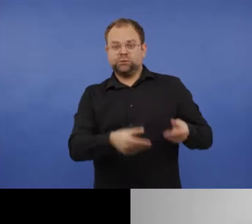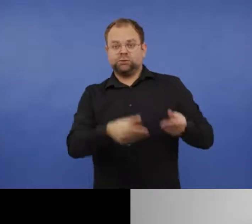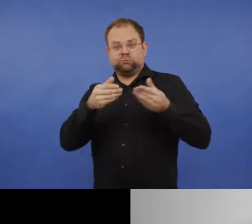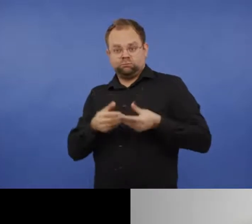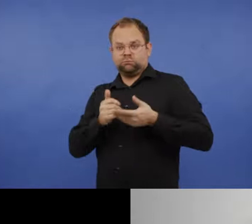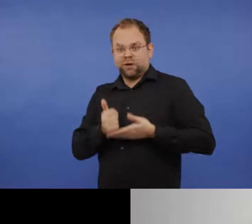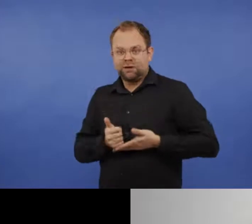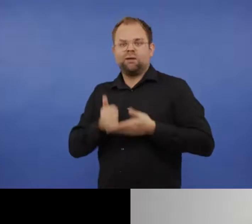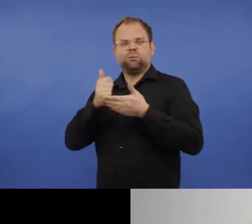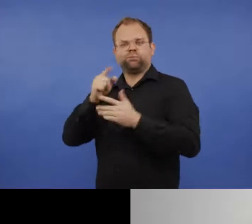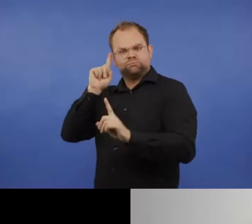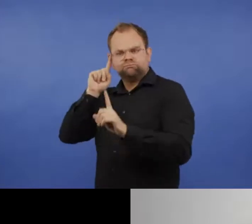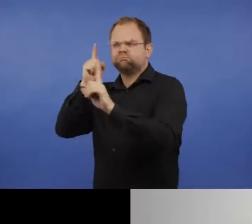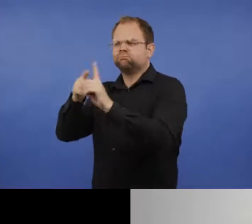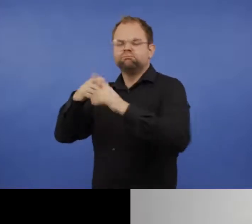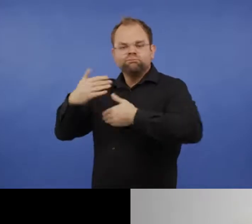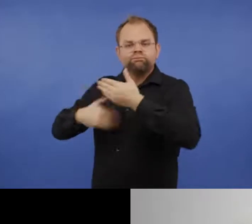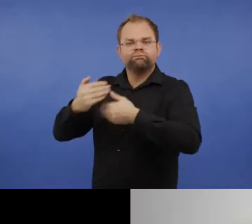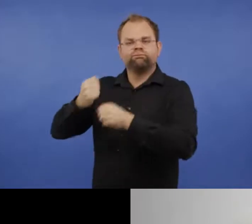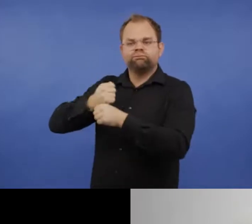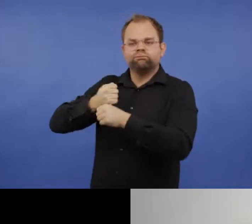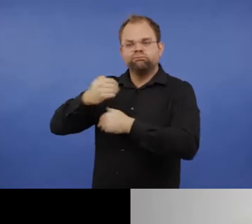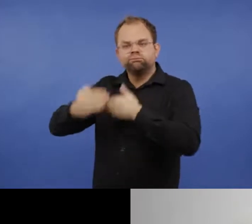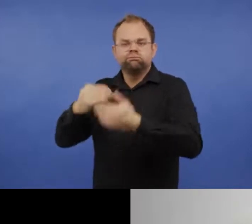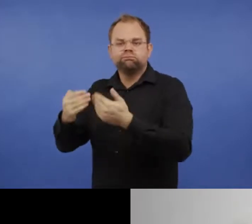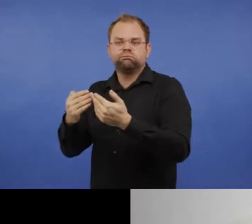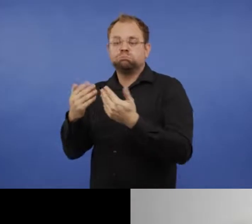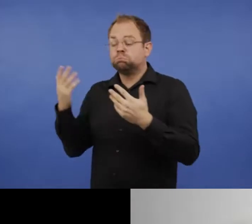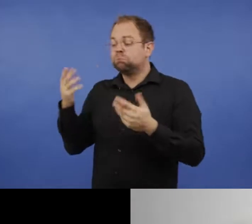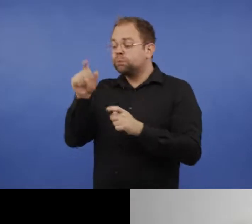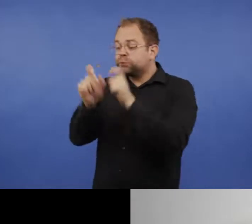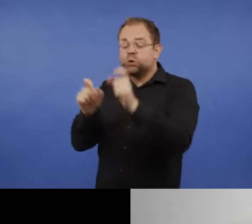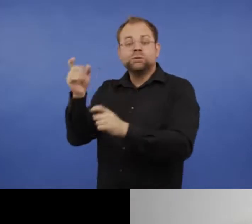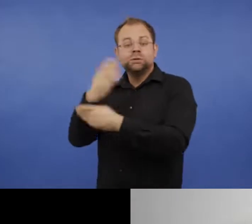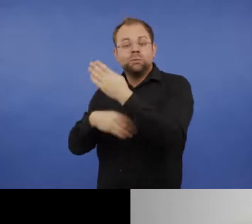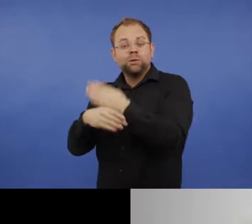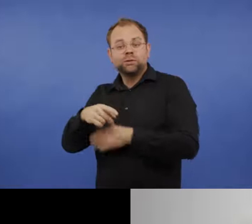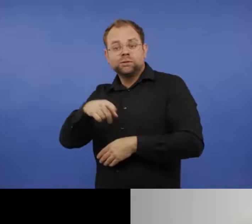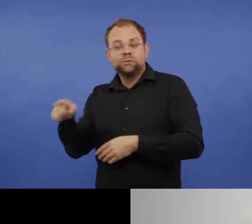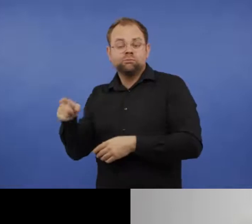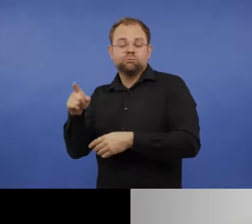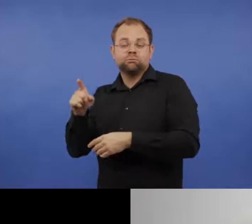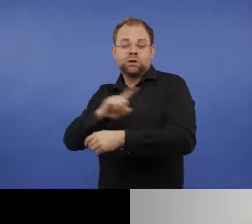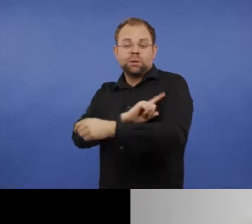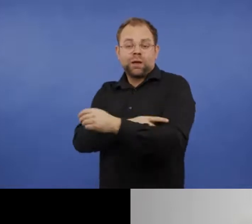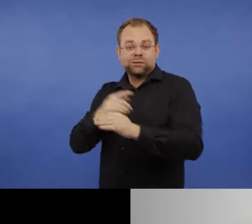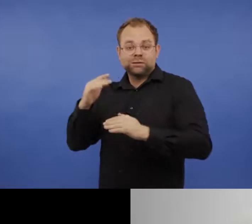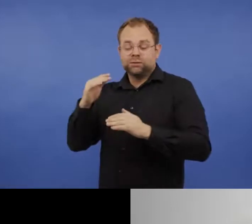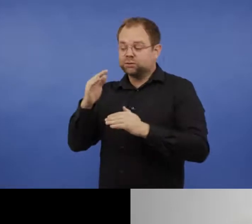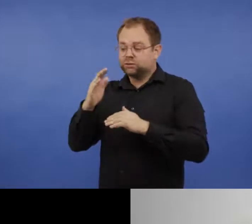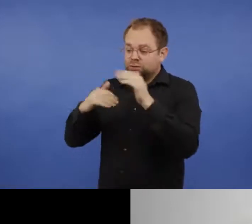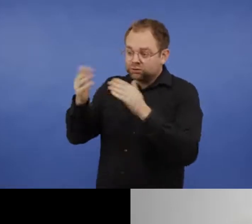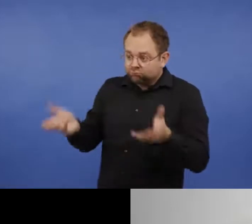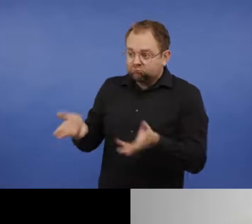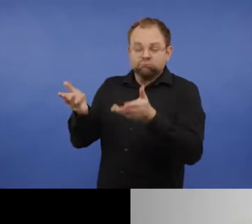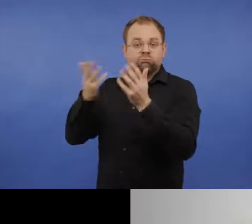concerned, especially in relation to engagement with militaries. So we're going to use